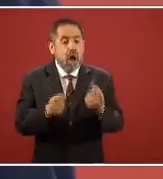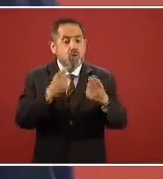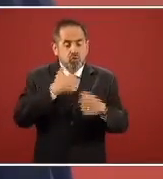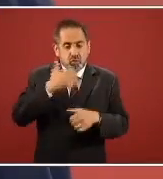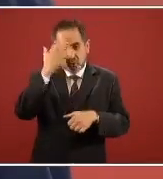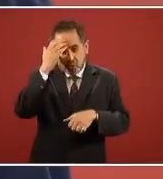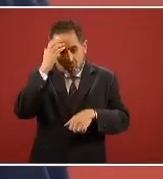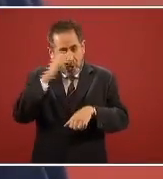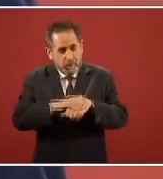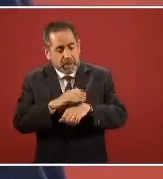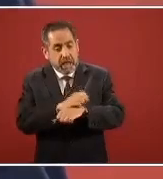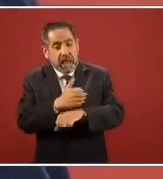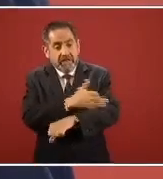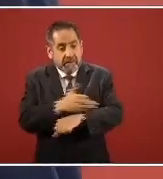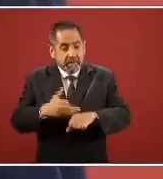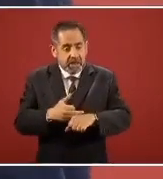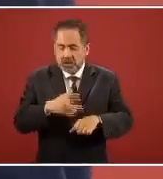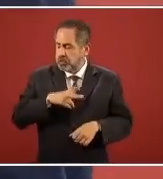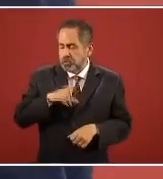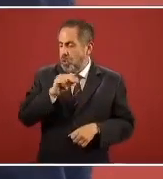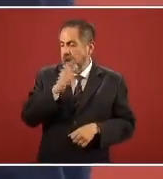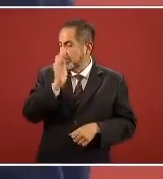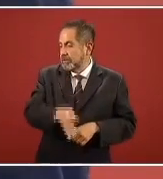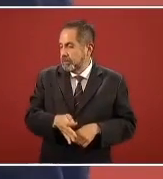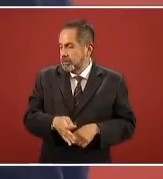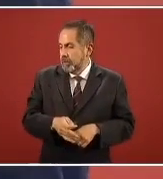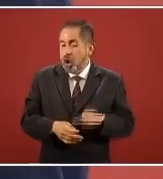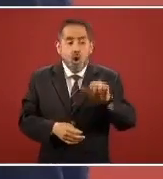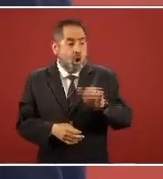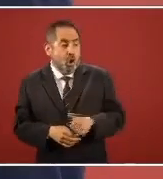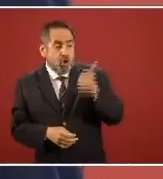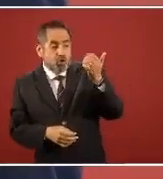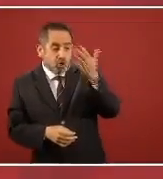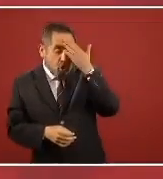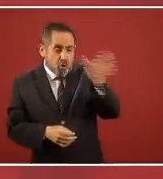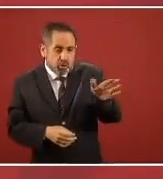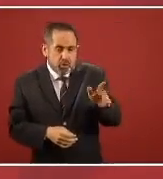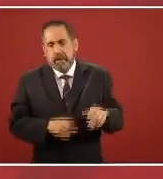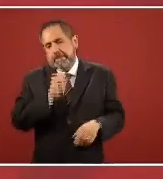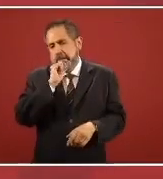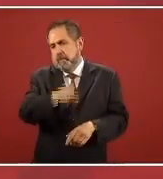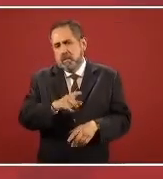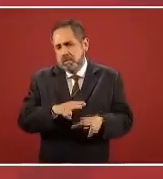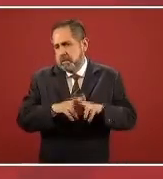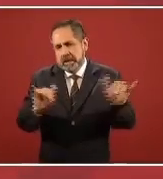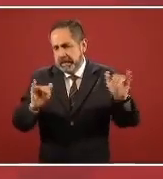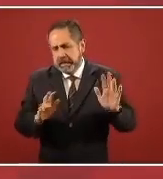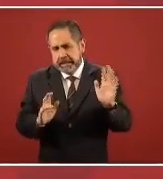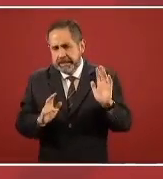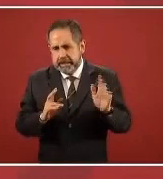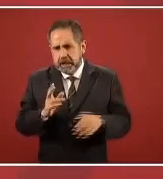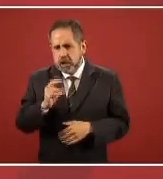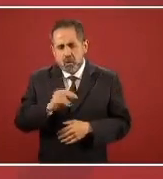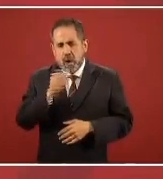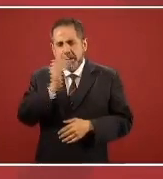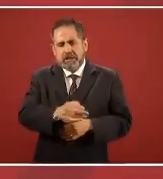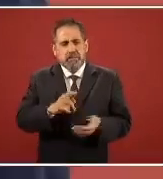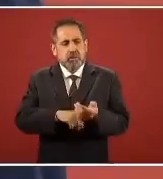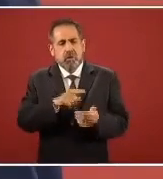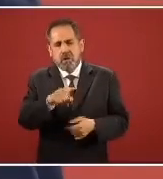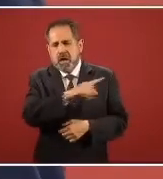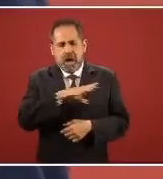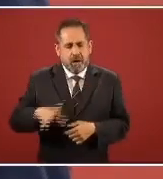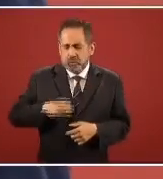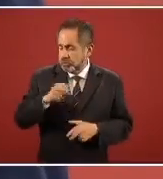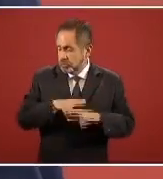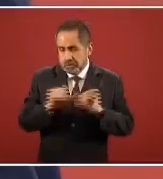amigos, de compañeros, of friends de familiares, and family, menos voy much less aceptar will I accept